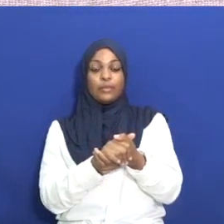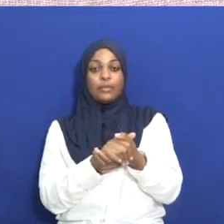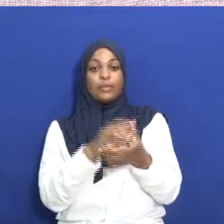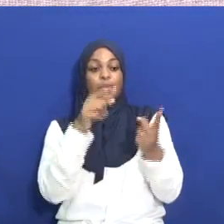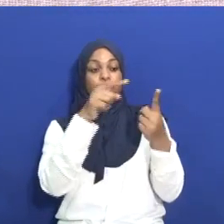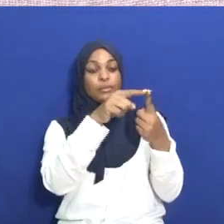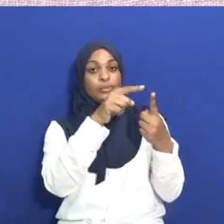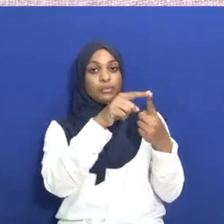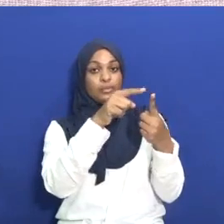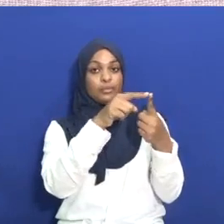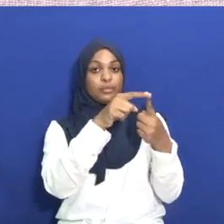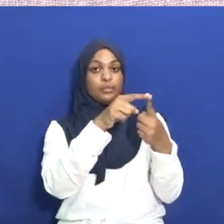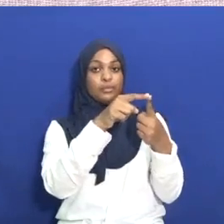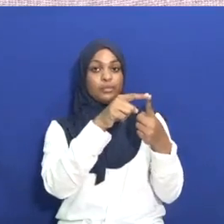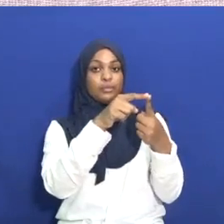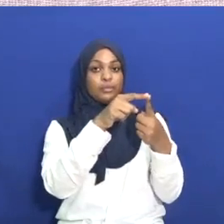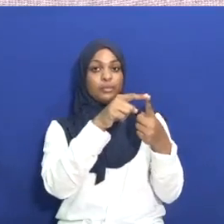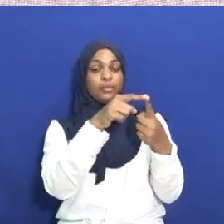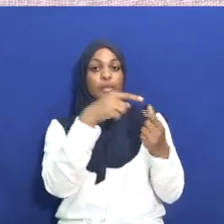15